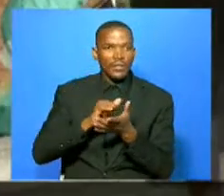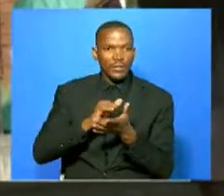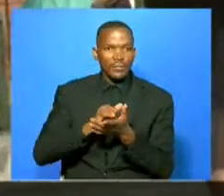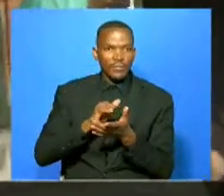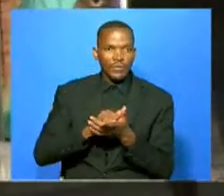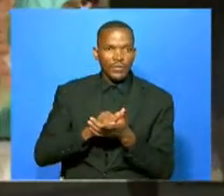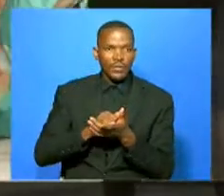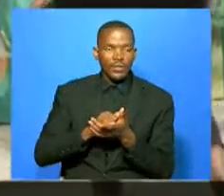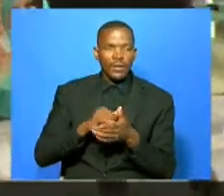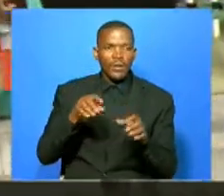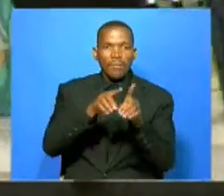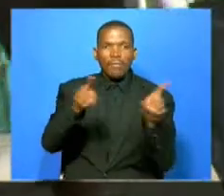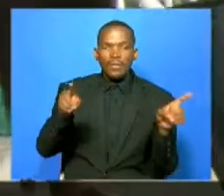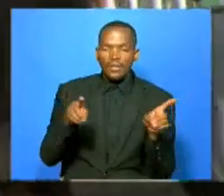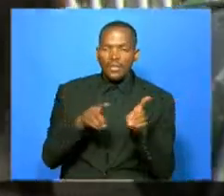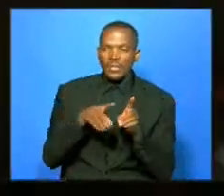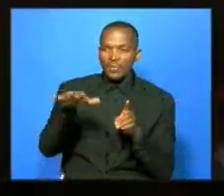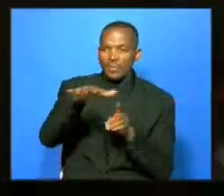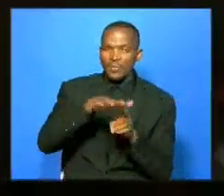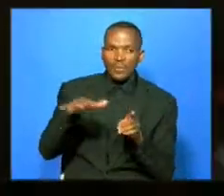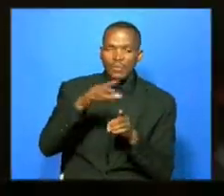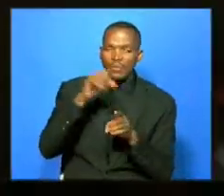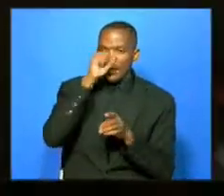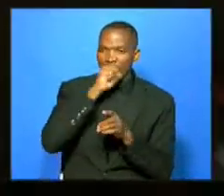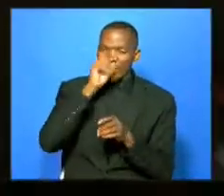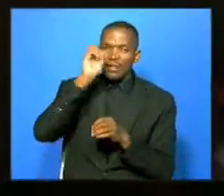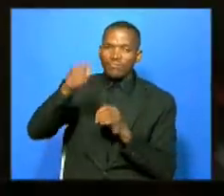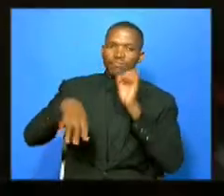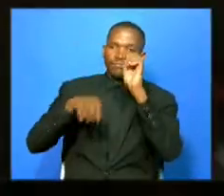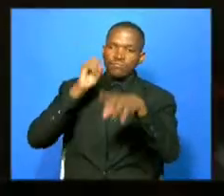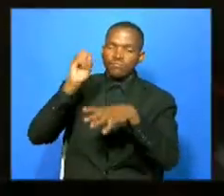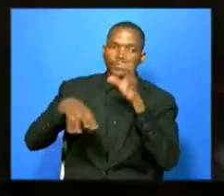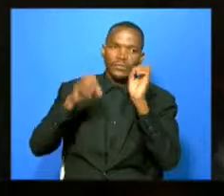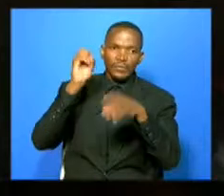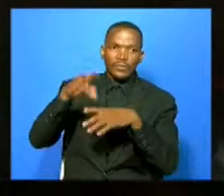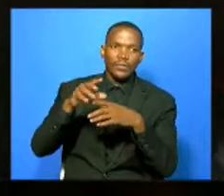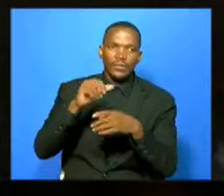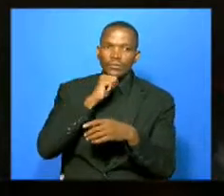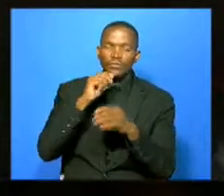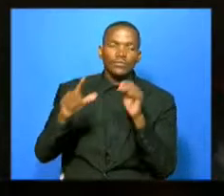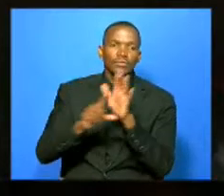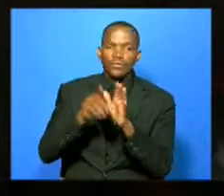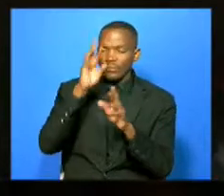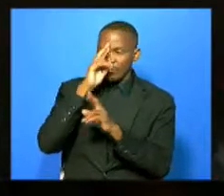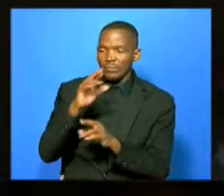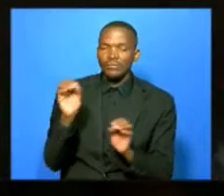ke mafelo a setšhaba a a fetotsweng fa go latlhelwang teng matlakala a a seng ka fa molaong